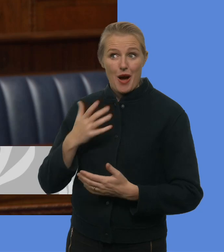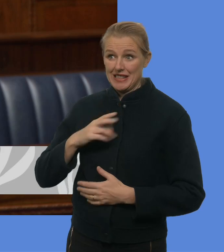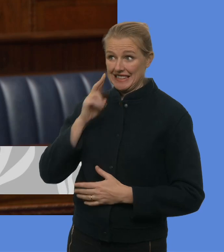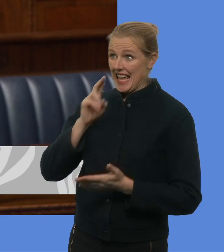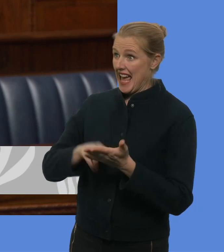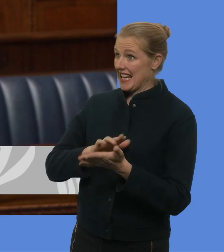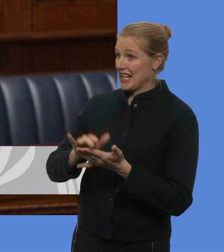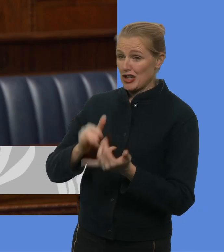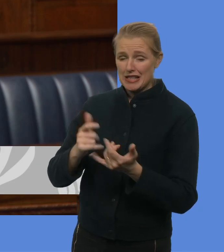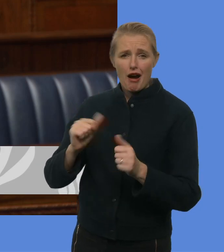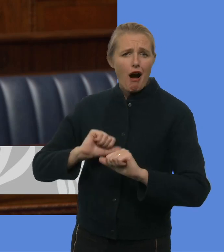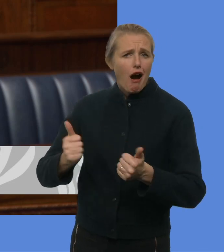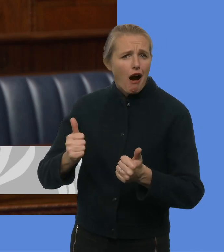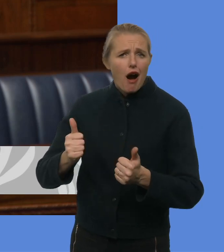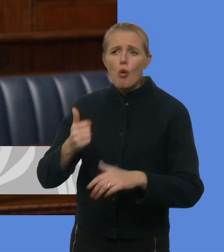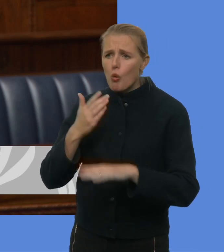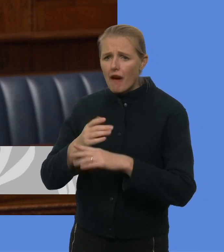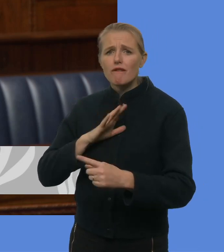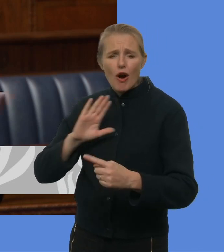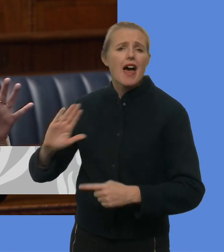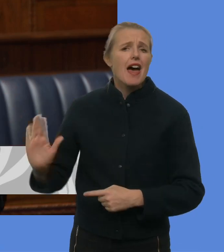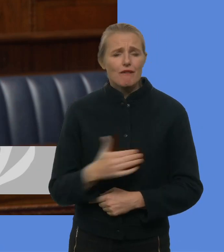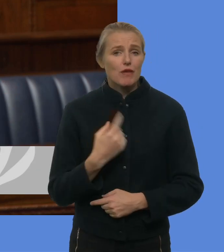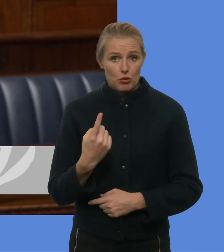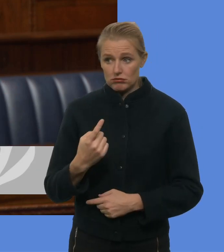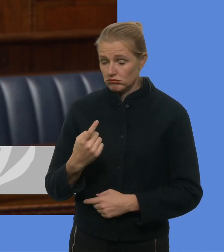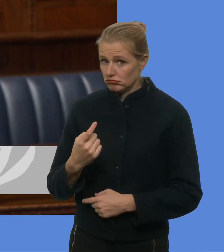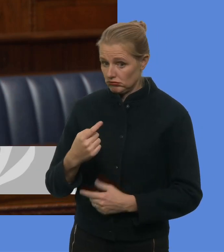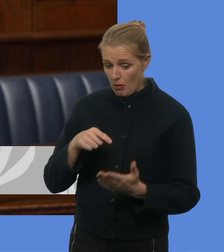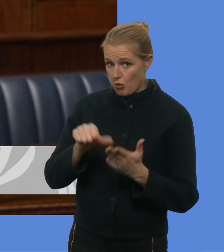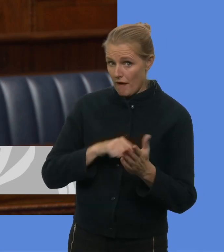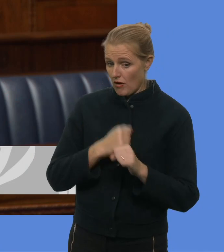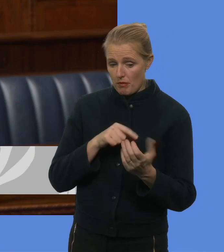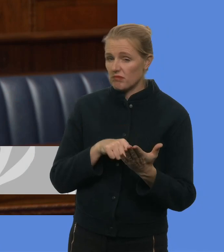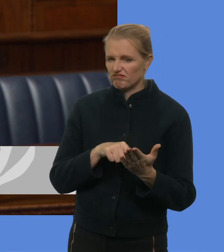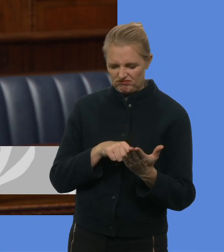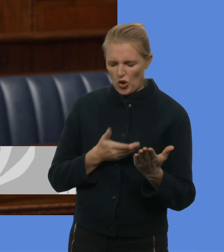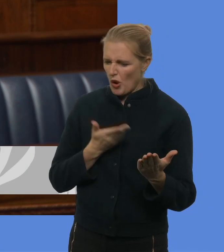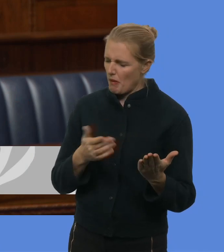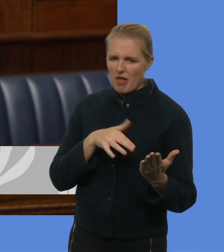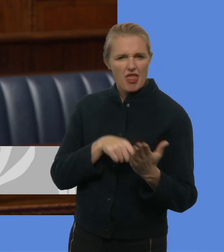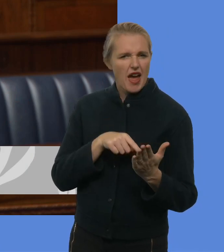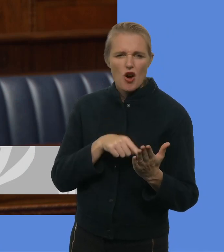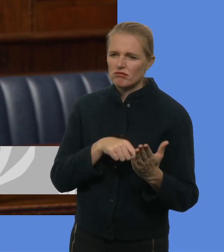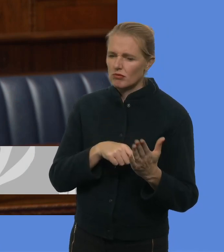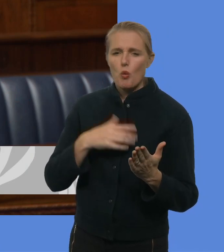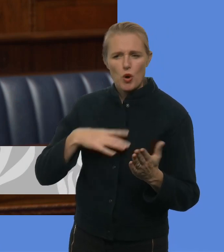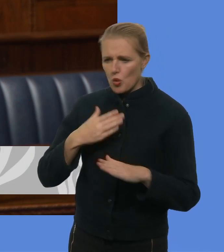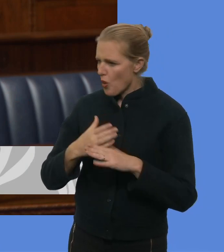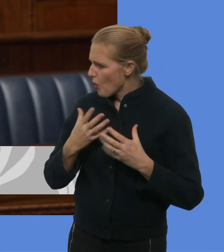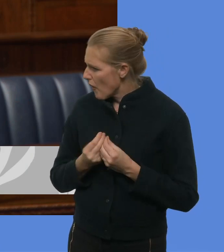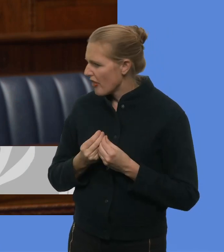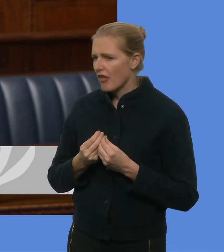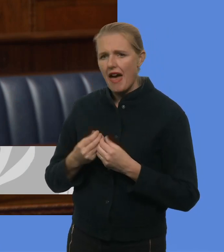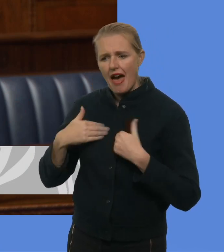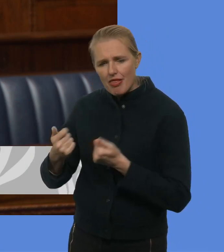work for everyone, and we have made that very firm commitment right at the heart of the programme for government, and indeed working hand in hand, shoulder to shoulder with